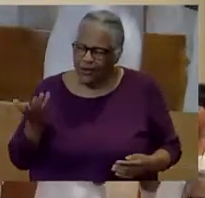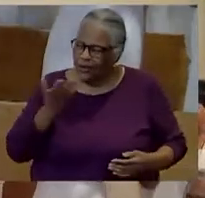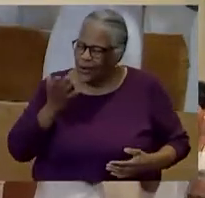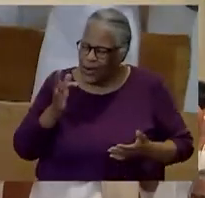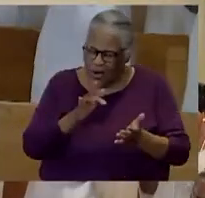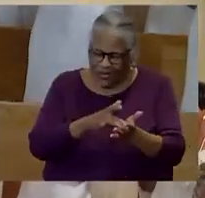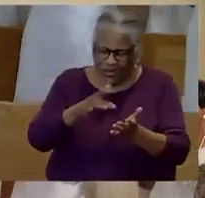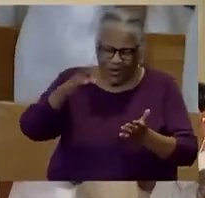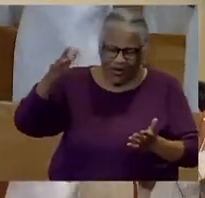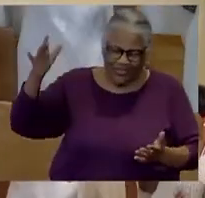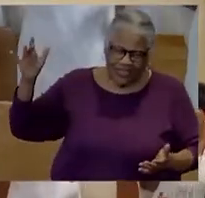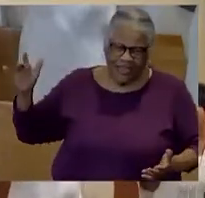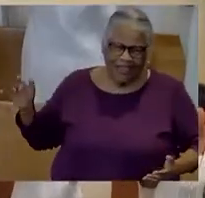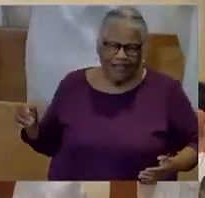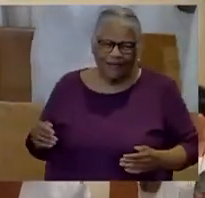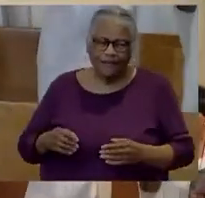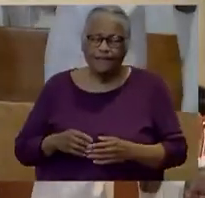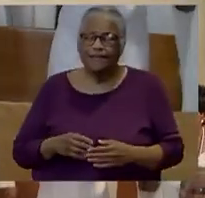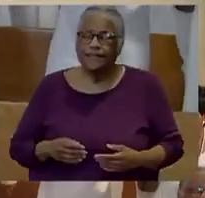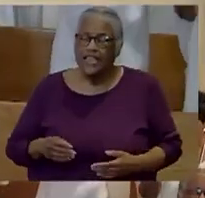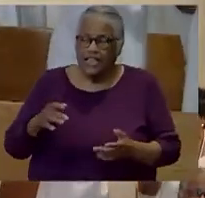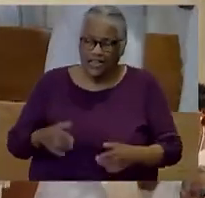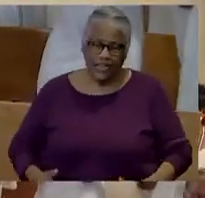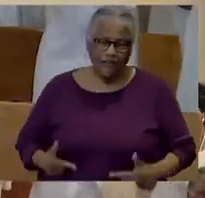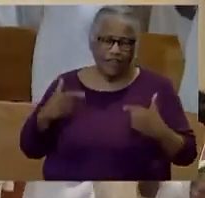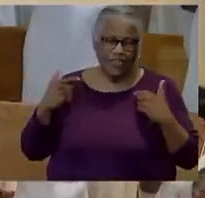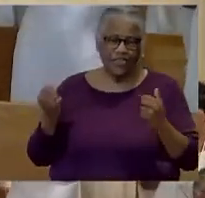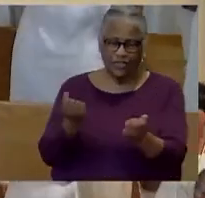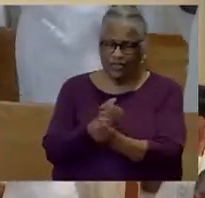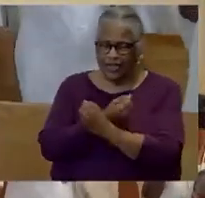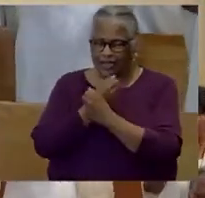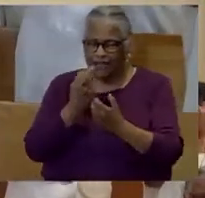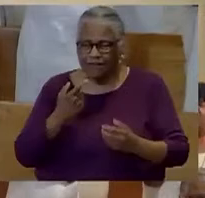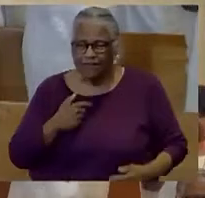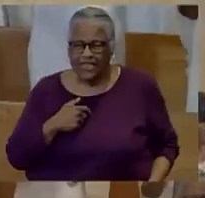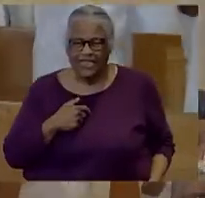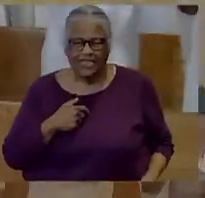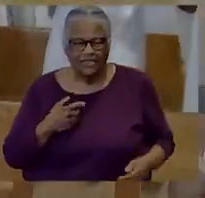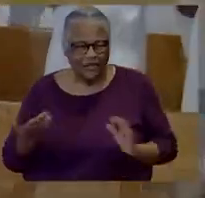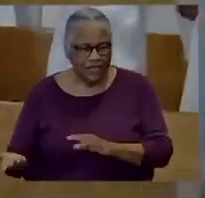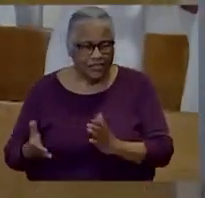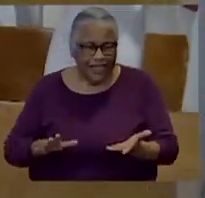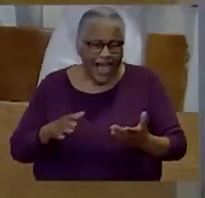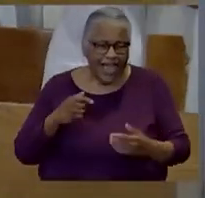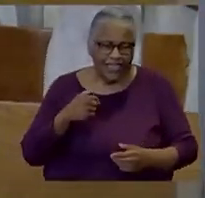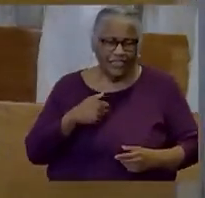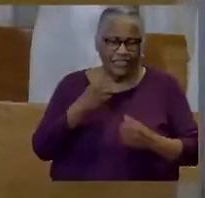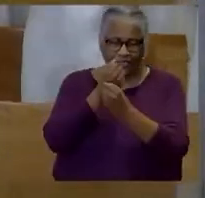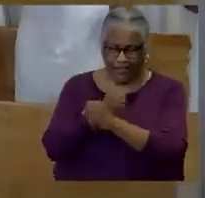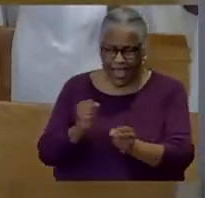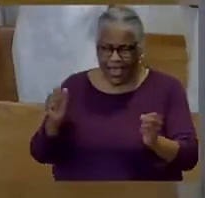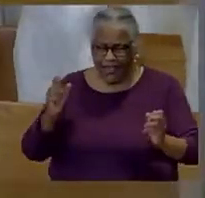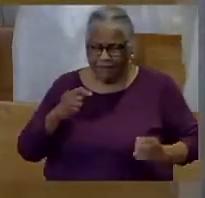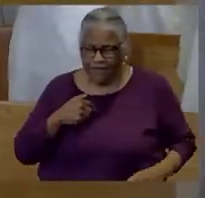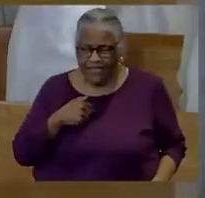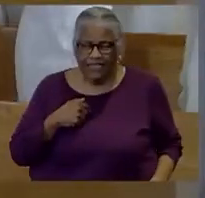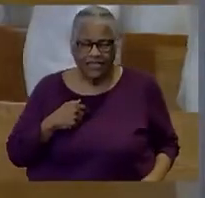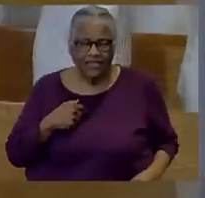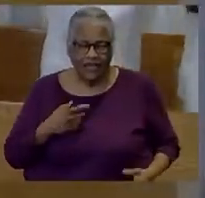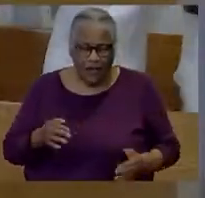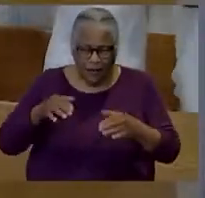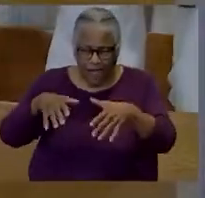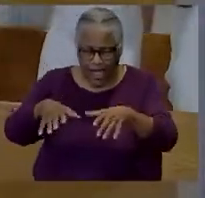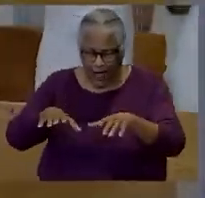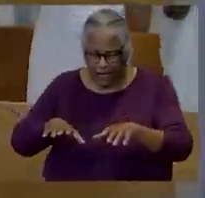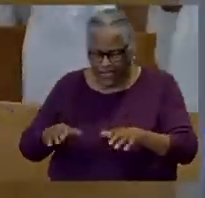back glorious. Living, he loved me. Dying, he saved me. Buried,